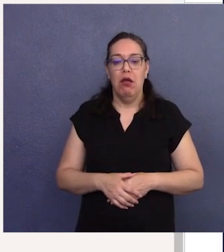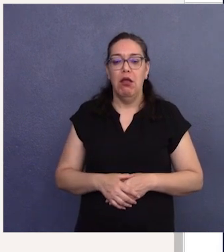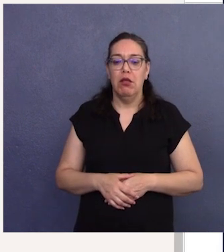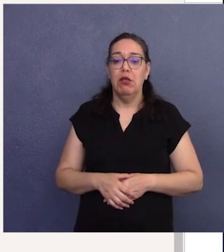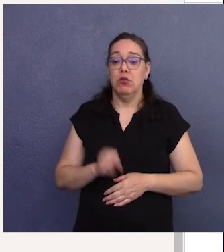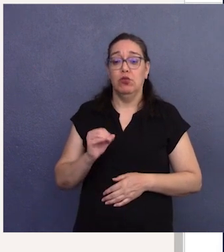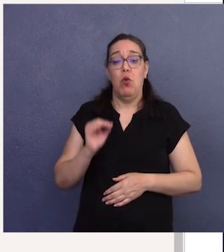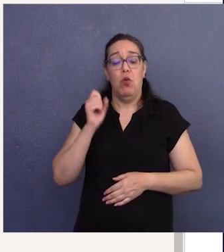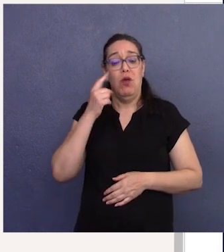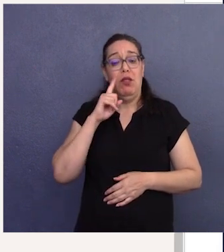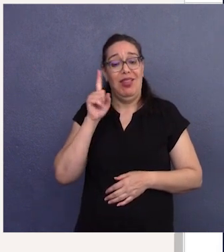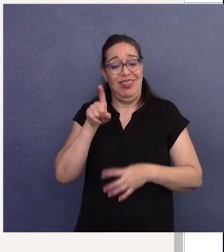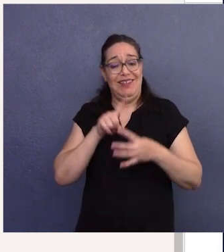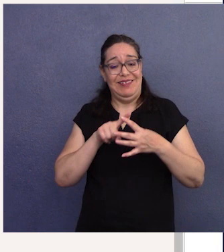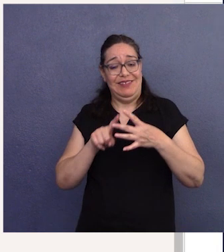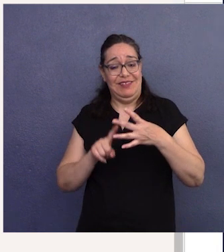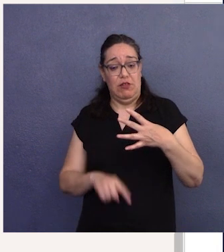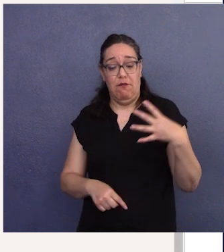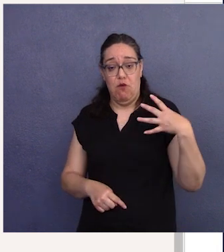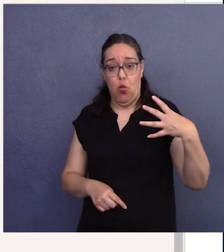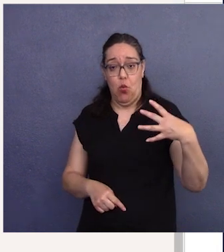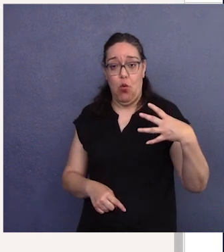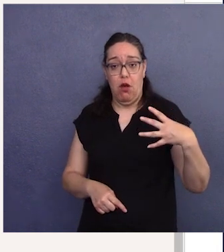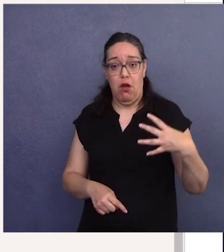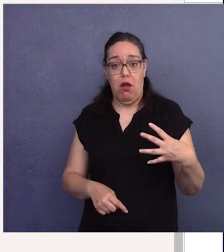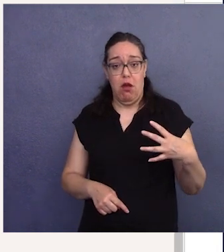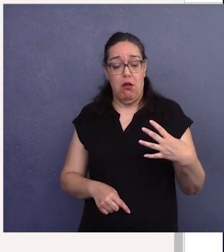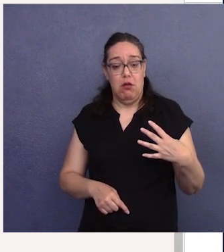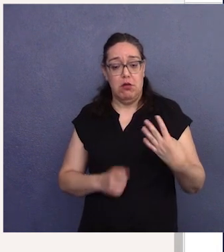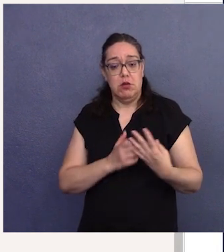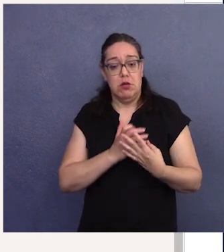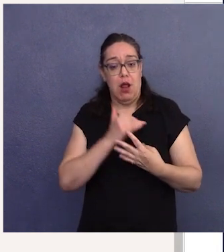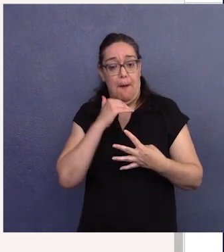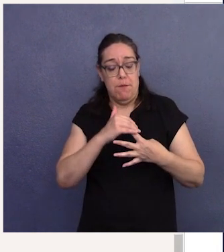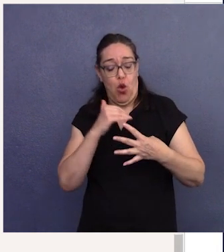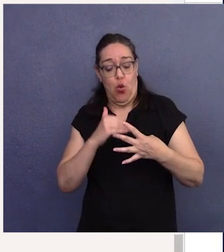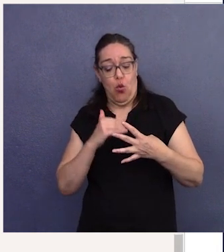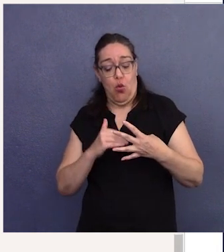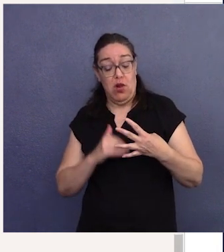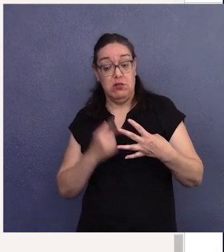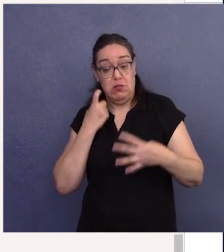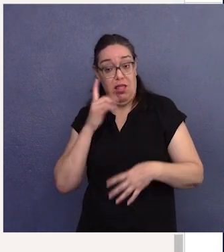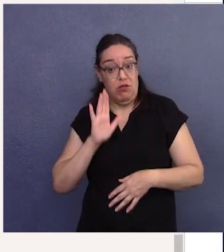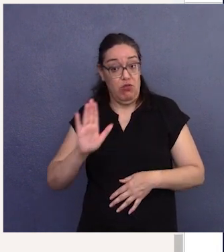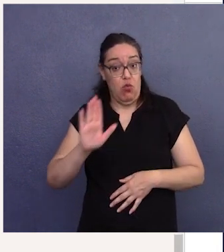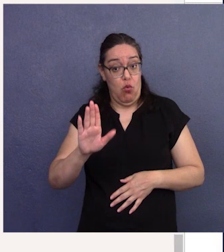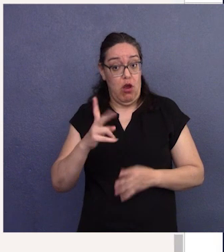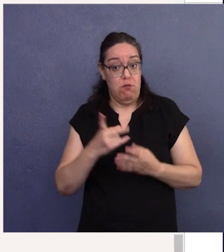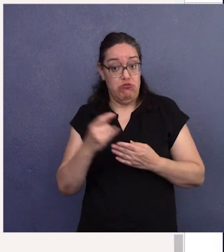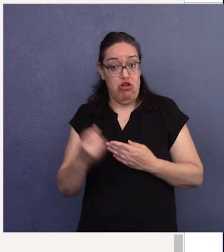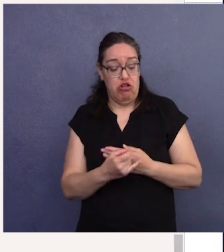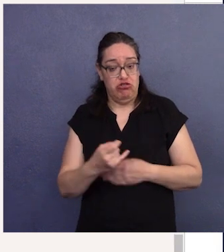So these are the 4 components wherein your projects need